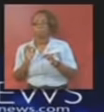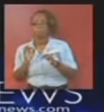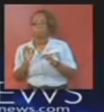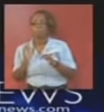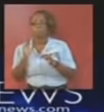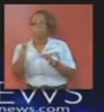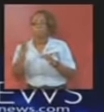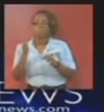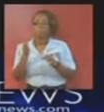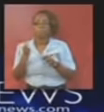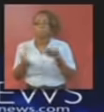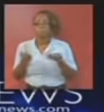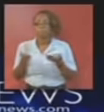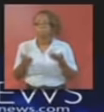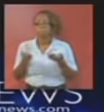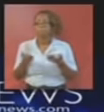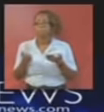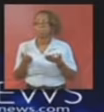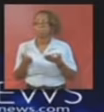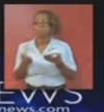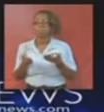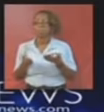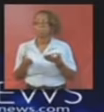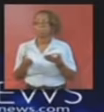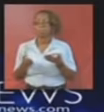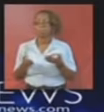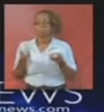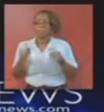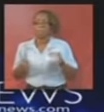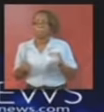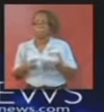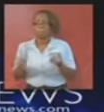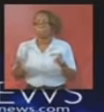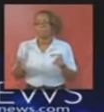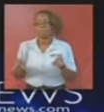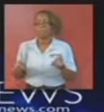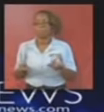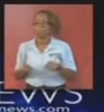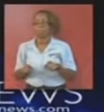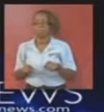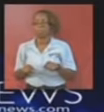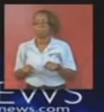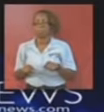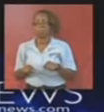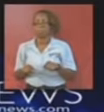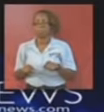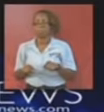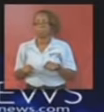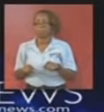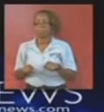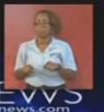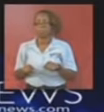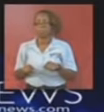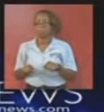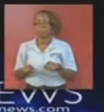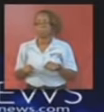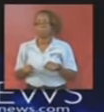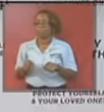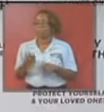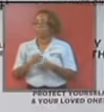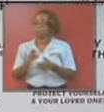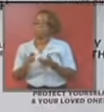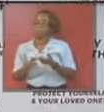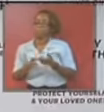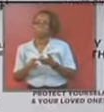you mentioned this already, but can you just give us an update? And has the policy changed with regards to that? Thank you. No, I